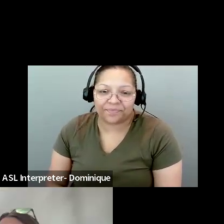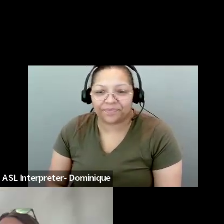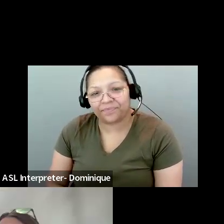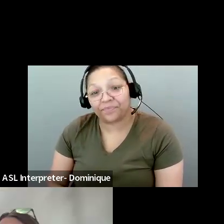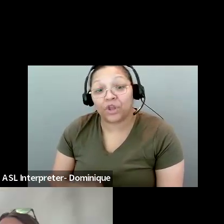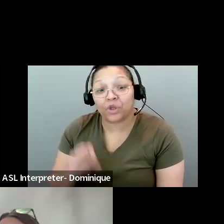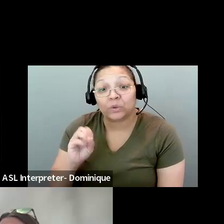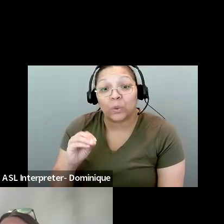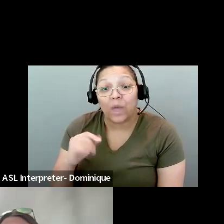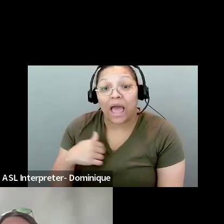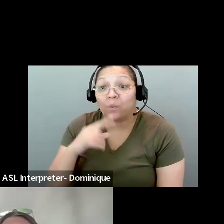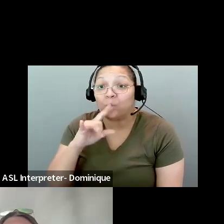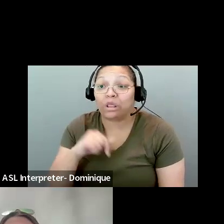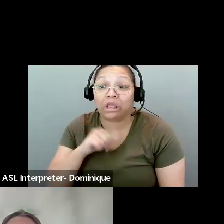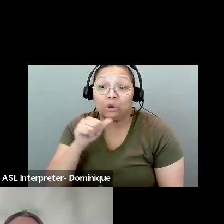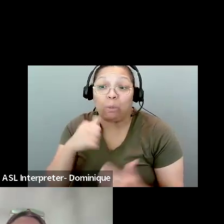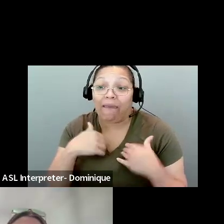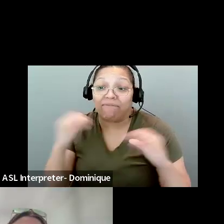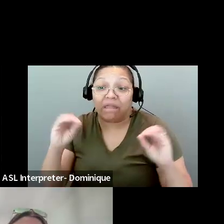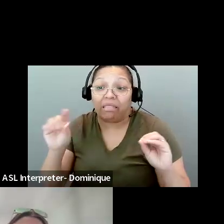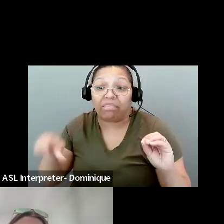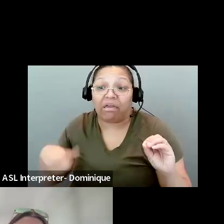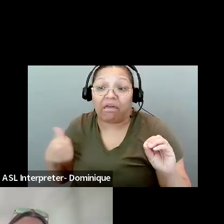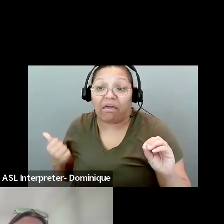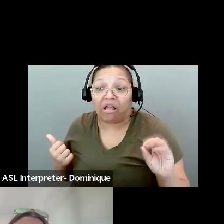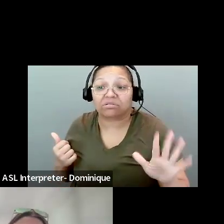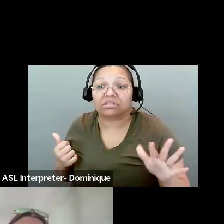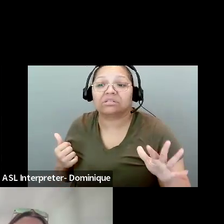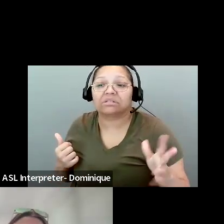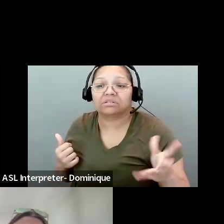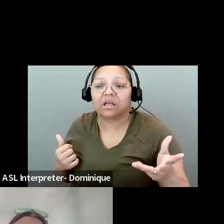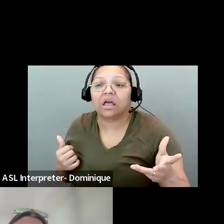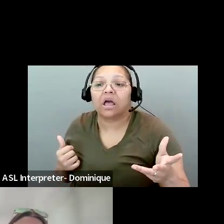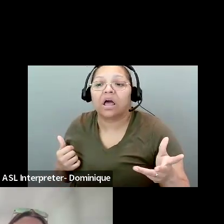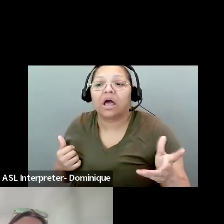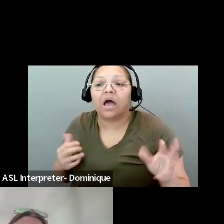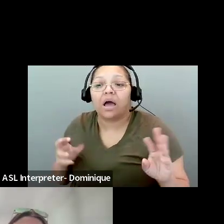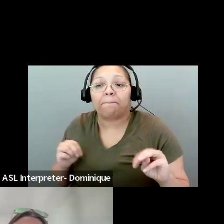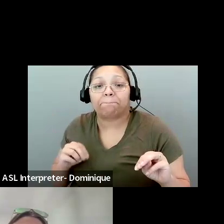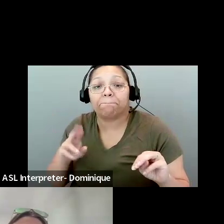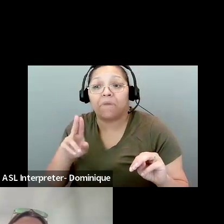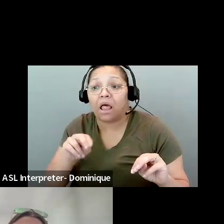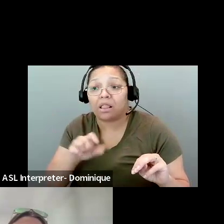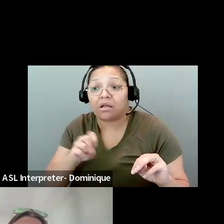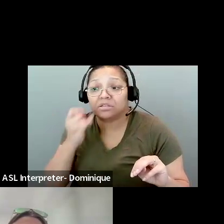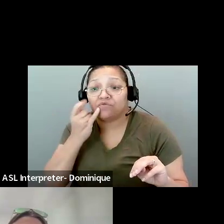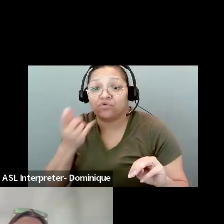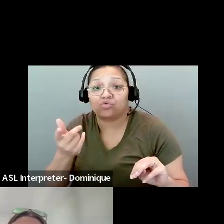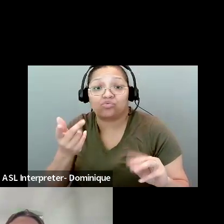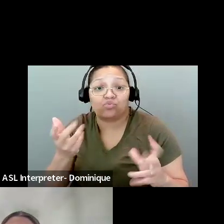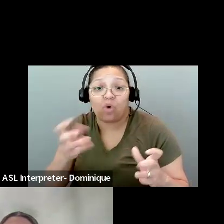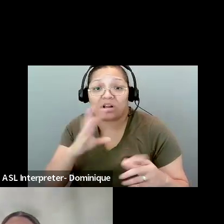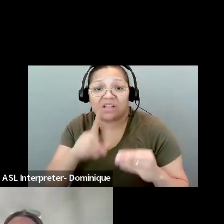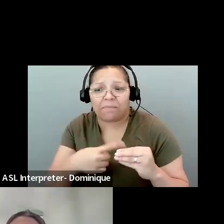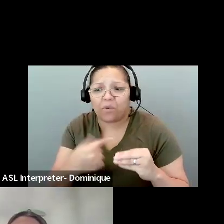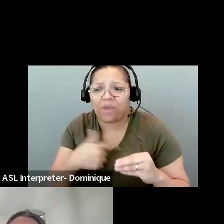So I really don't have anything else myself, I guess. If anybody else has anything they want to talk about, we have about 10